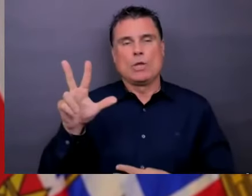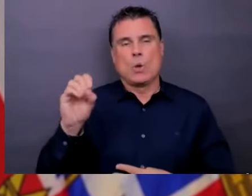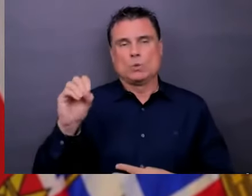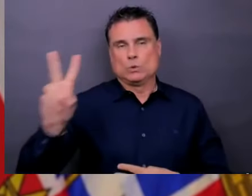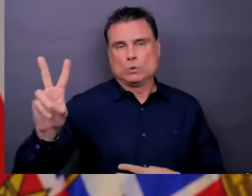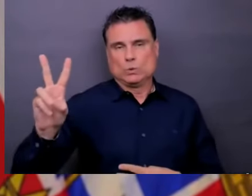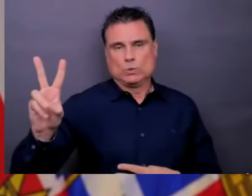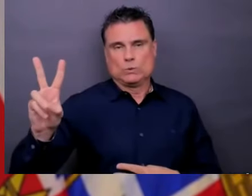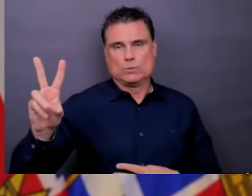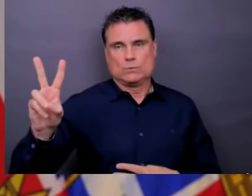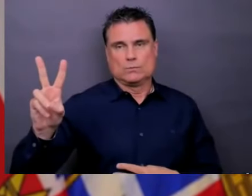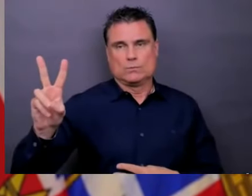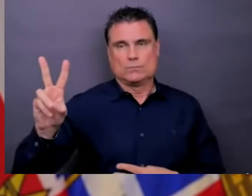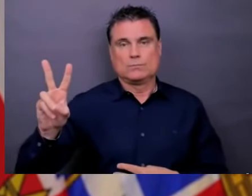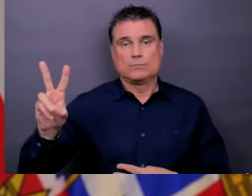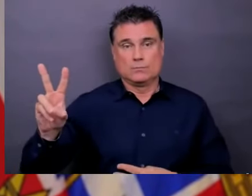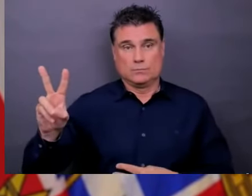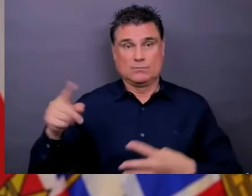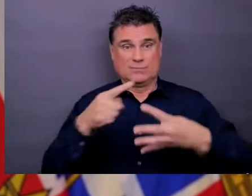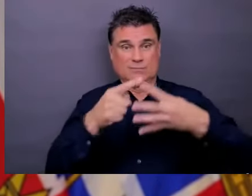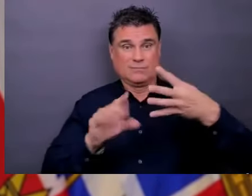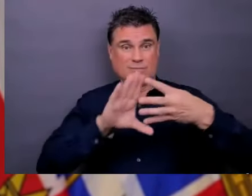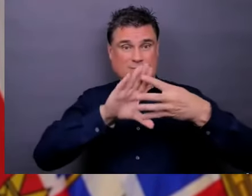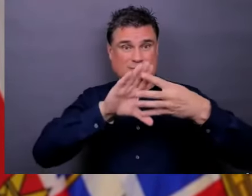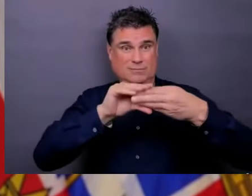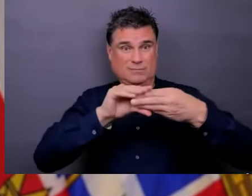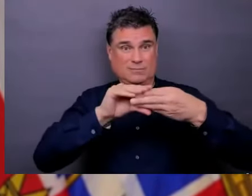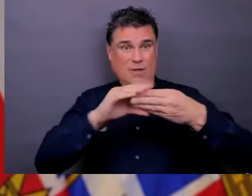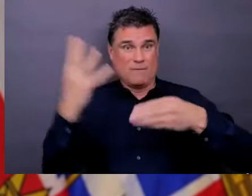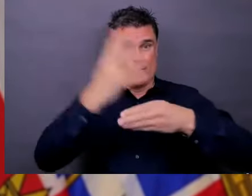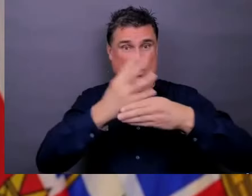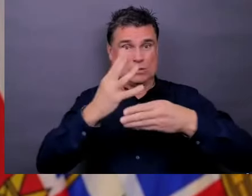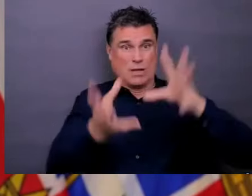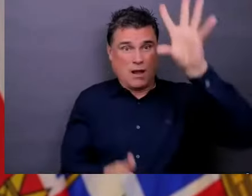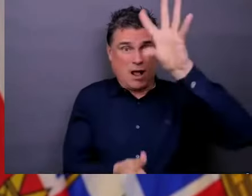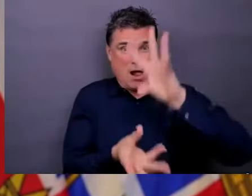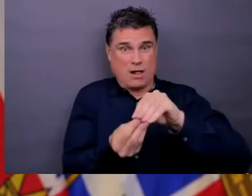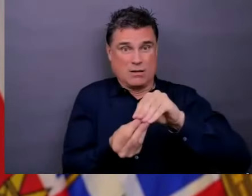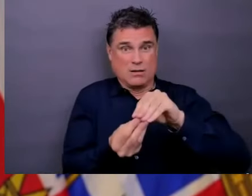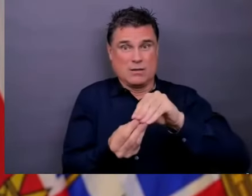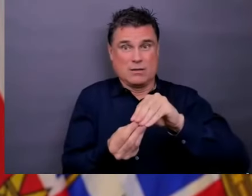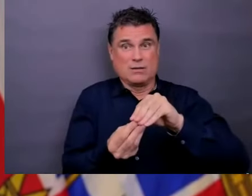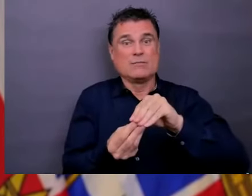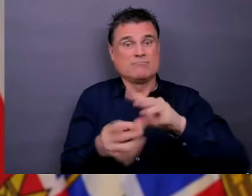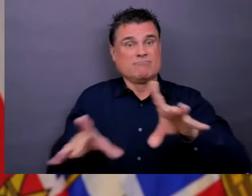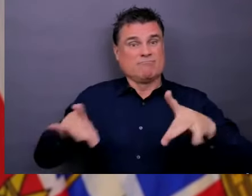an additional 302 new cases. That is a total of